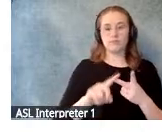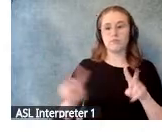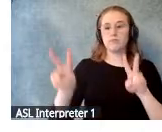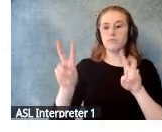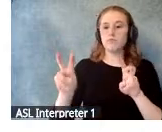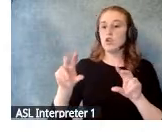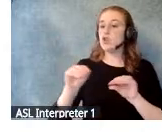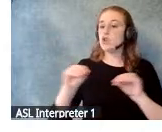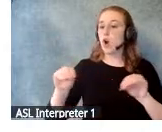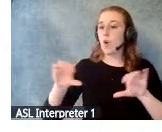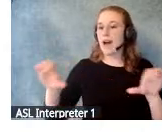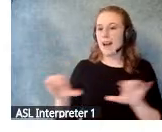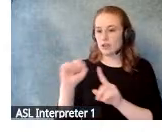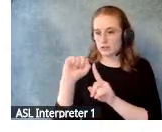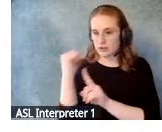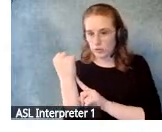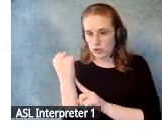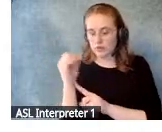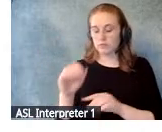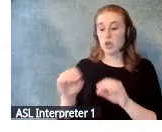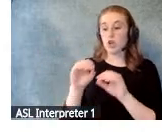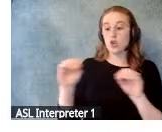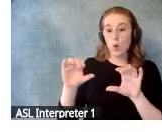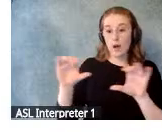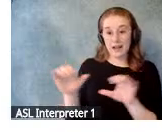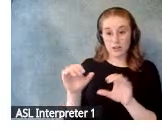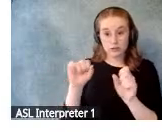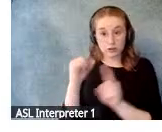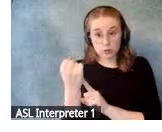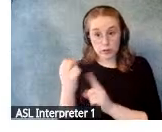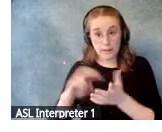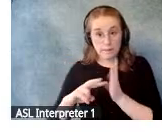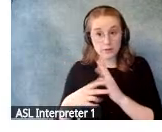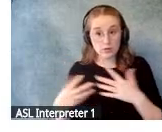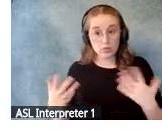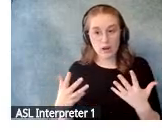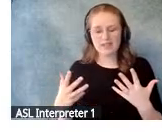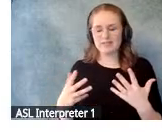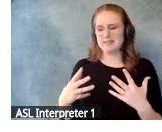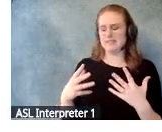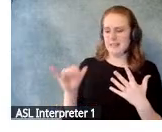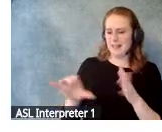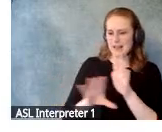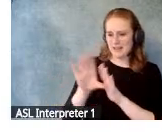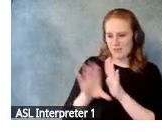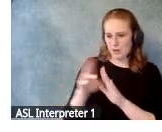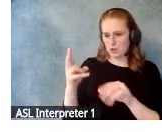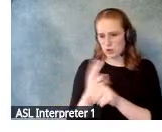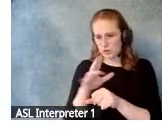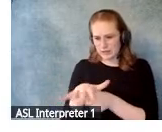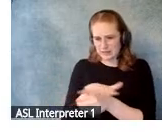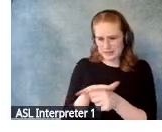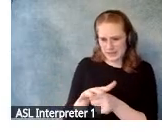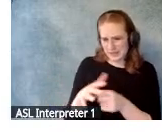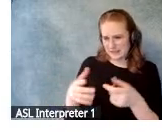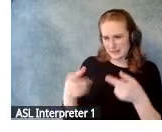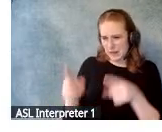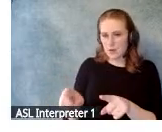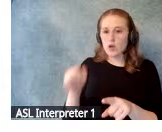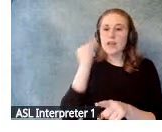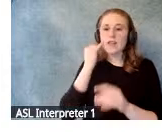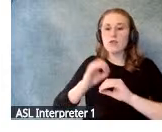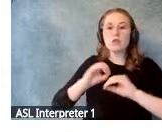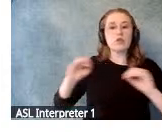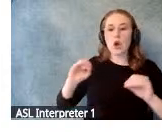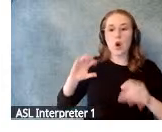no-action scenario. The no-action scenario takes into account what the development and use of the site could be without any additional